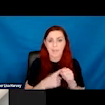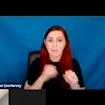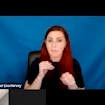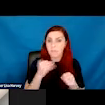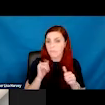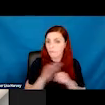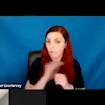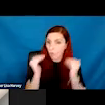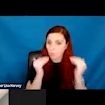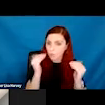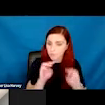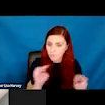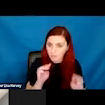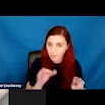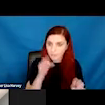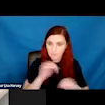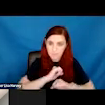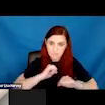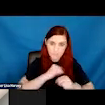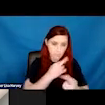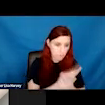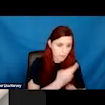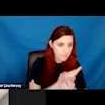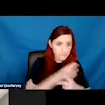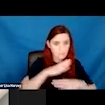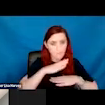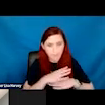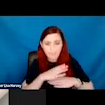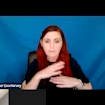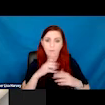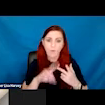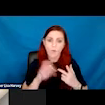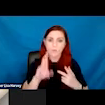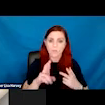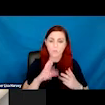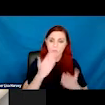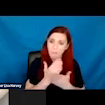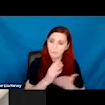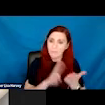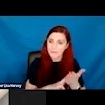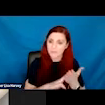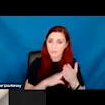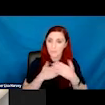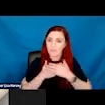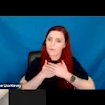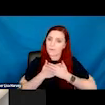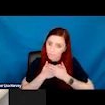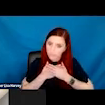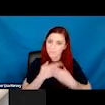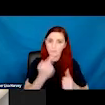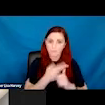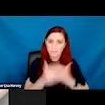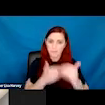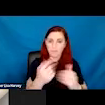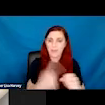people, giving them space to sit and relax or just to catch their breath as they move along their